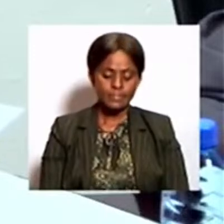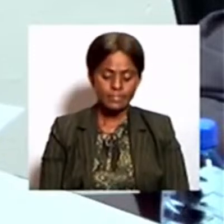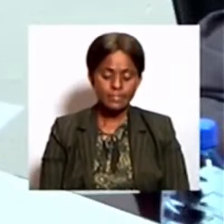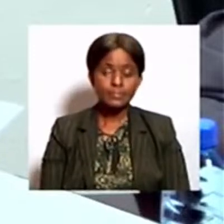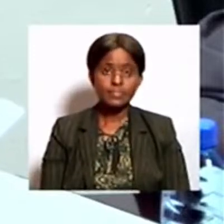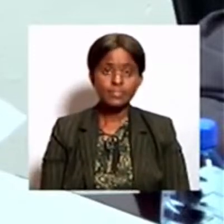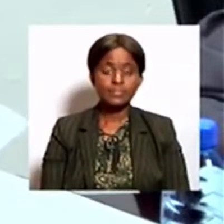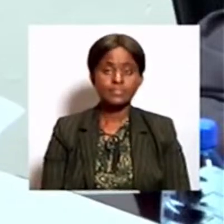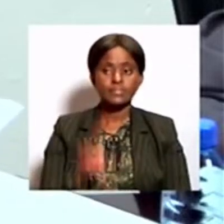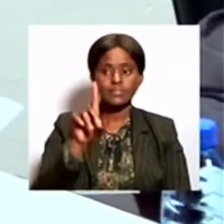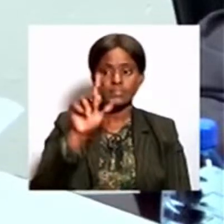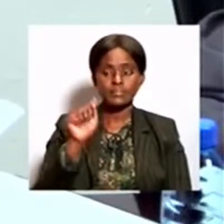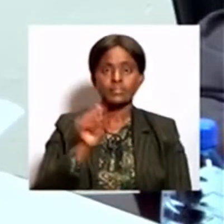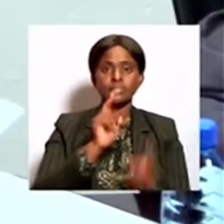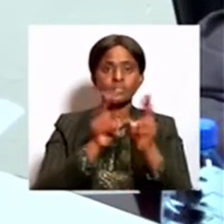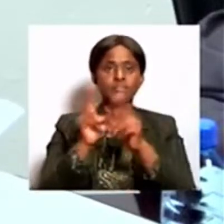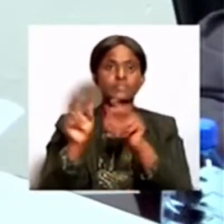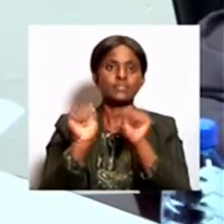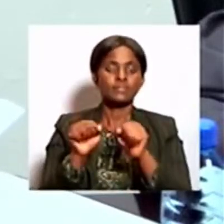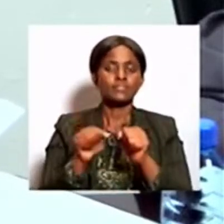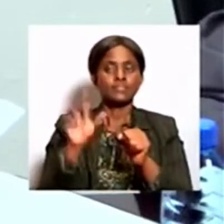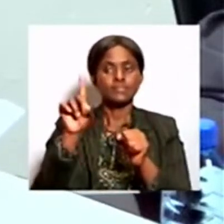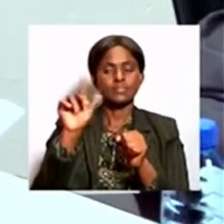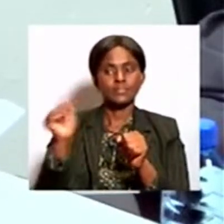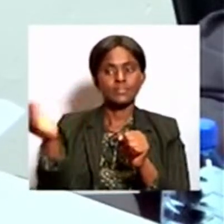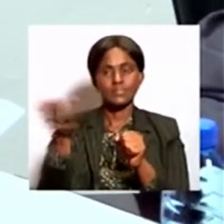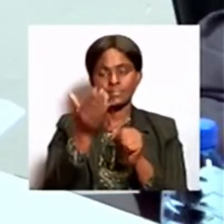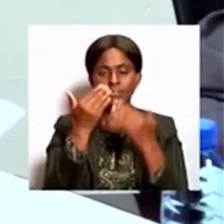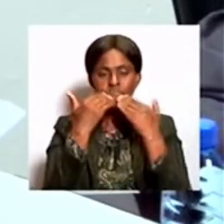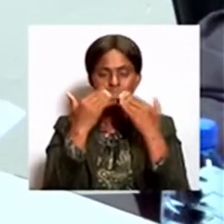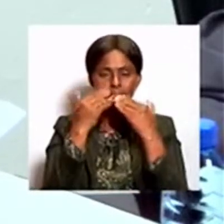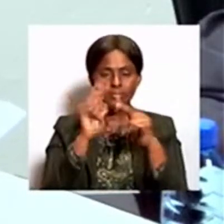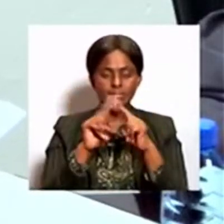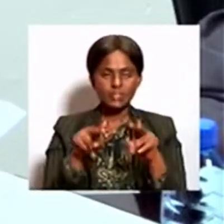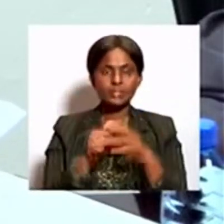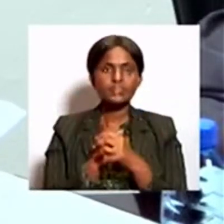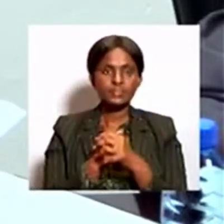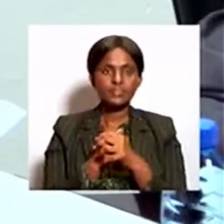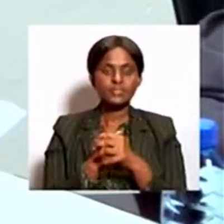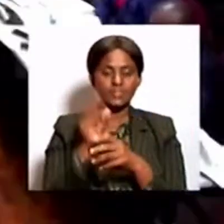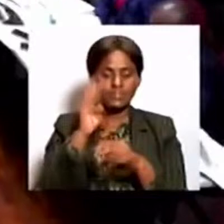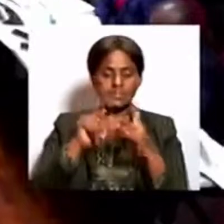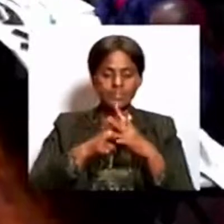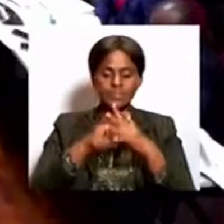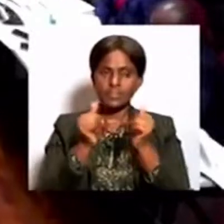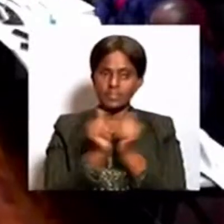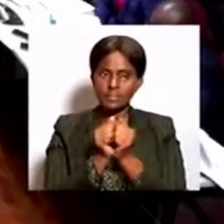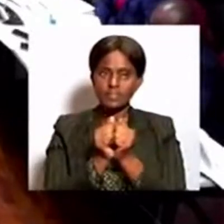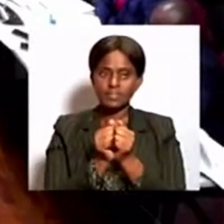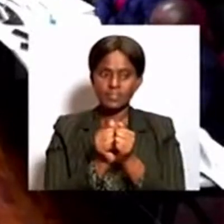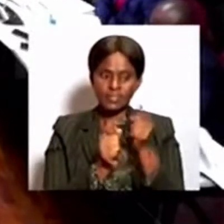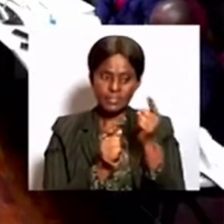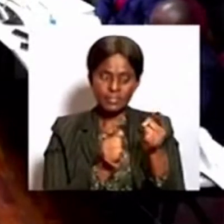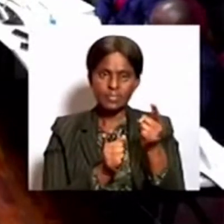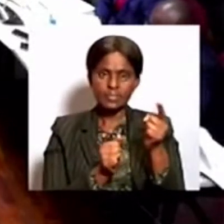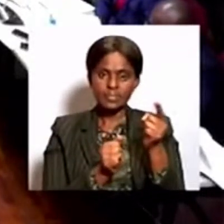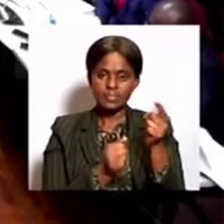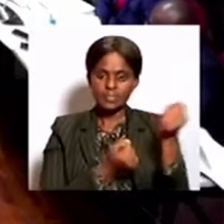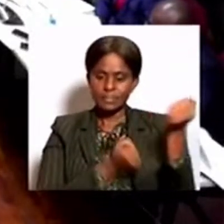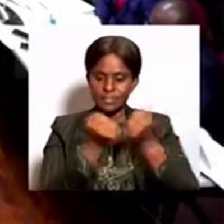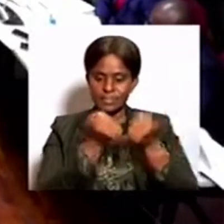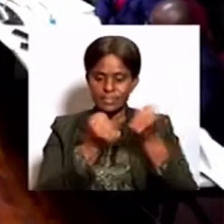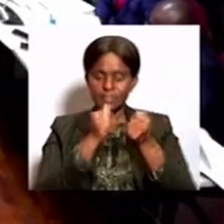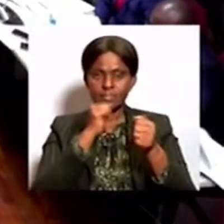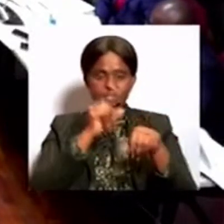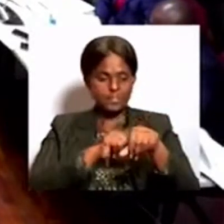think, can you take it up? DA. Thank you, Chair. I will start with the issue of the non-runner.